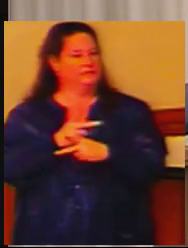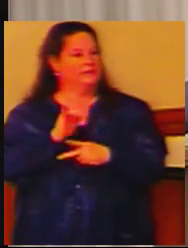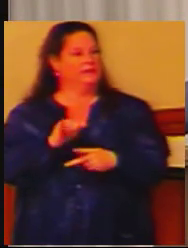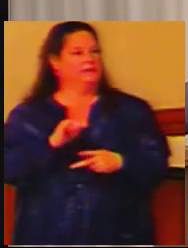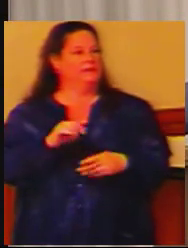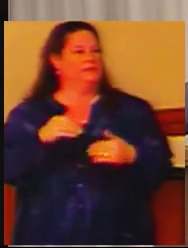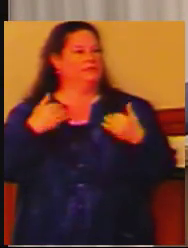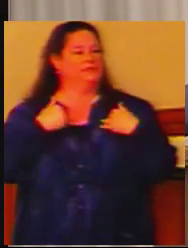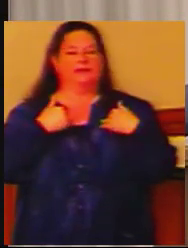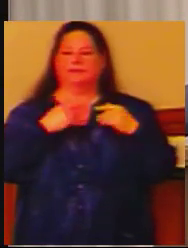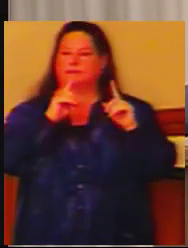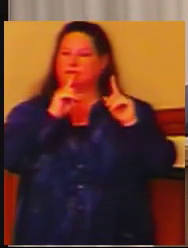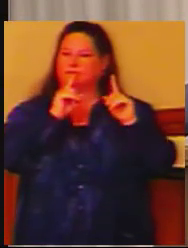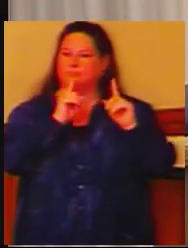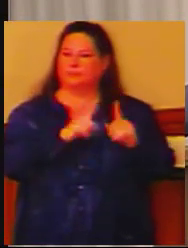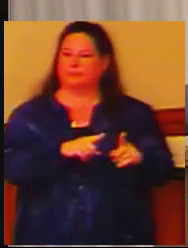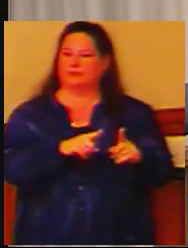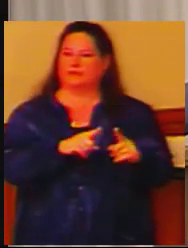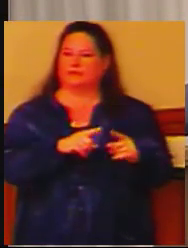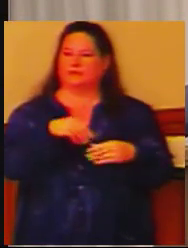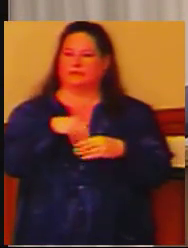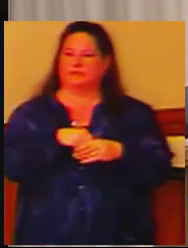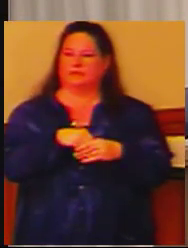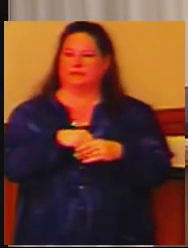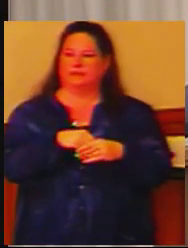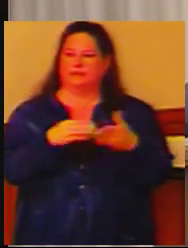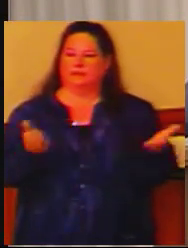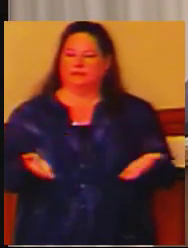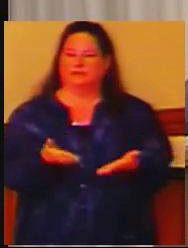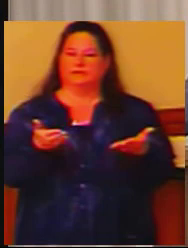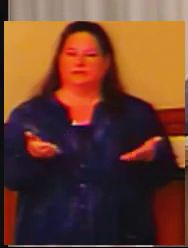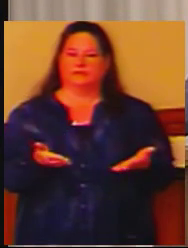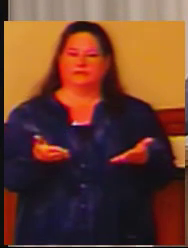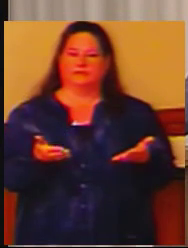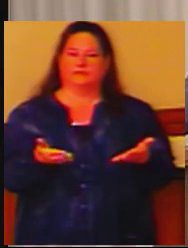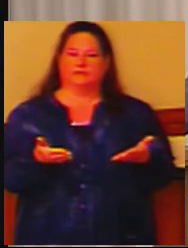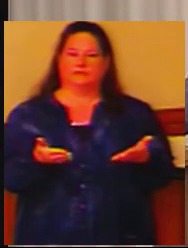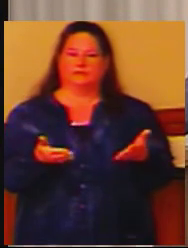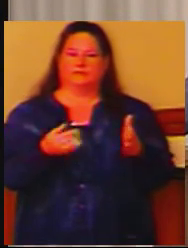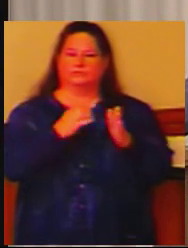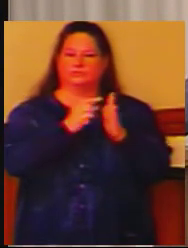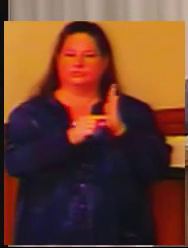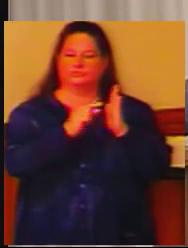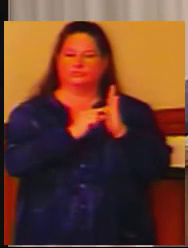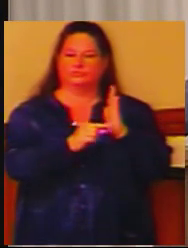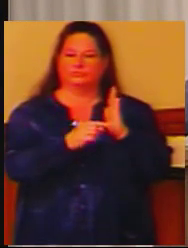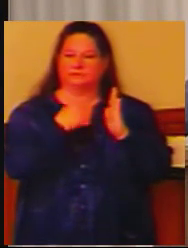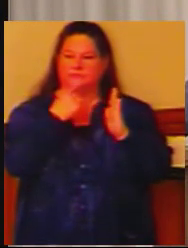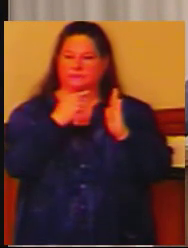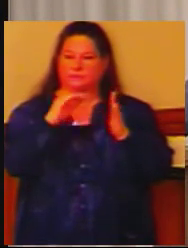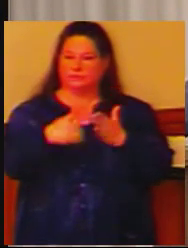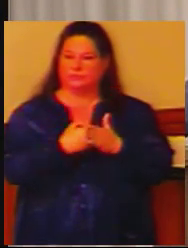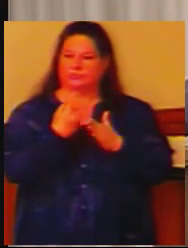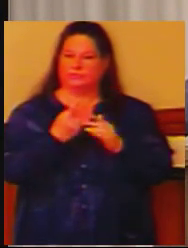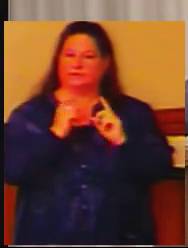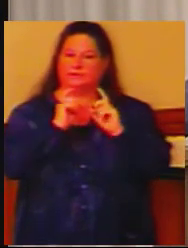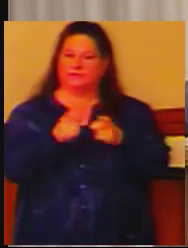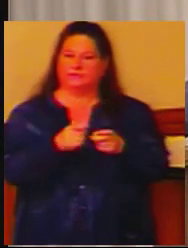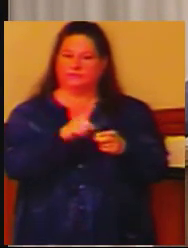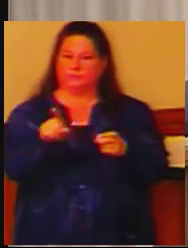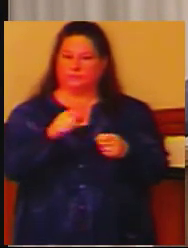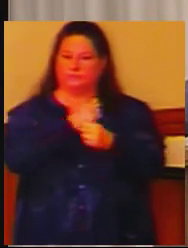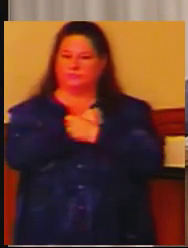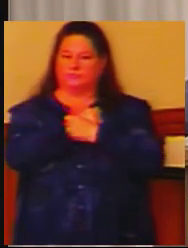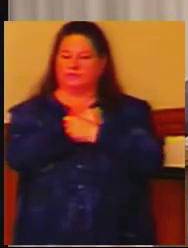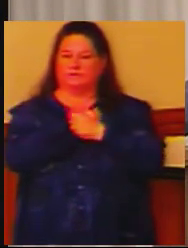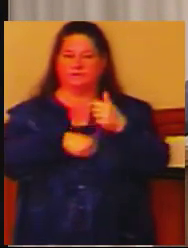a direct command in this particular set of passages. A new command I give unto you, ye